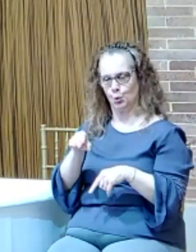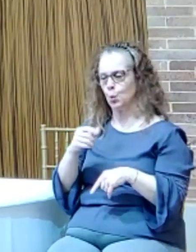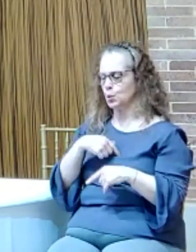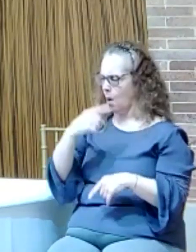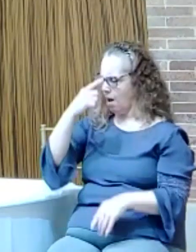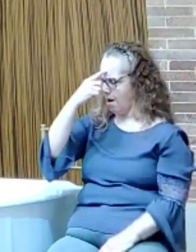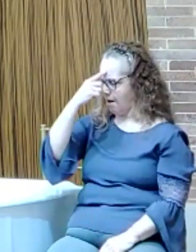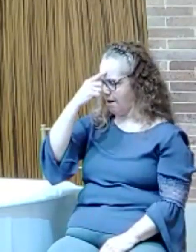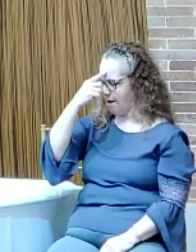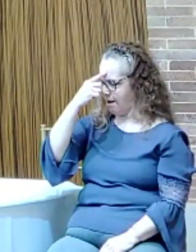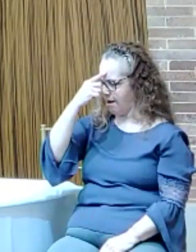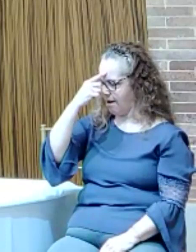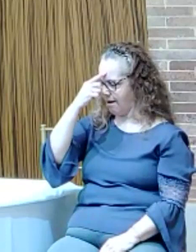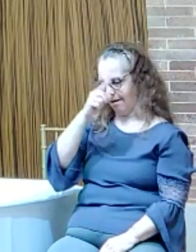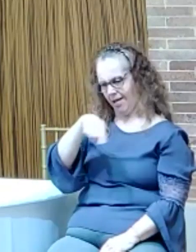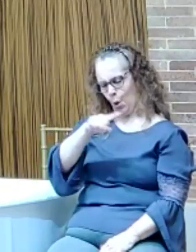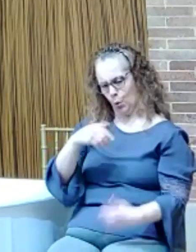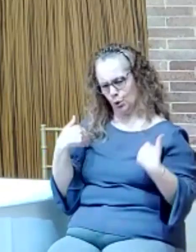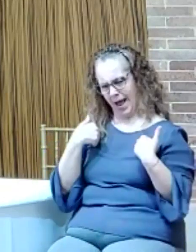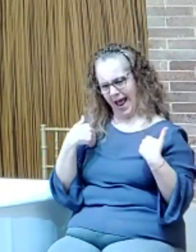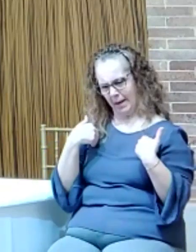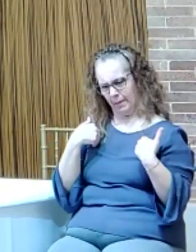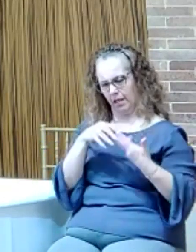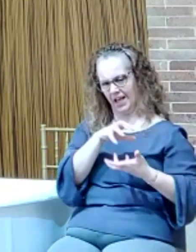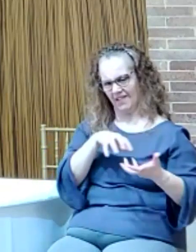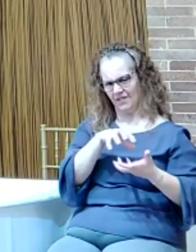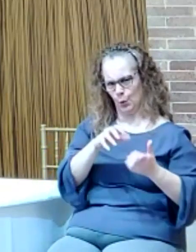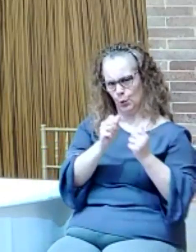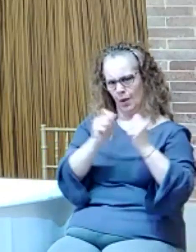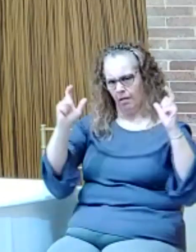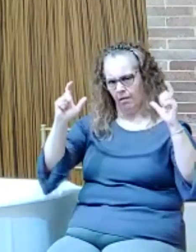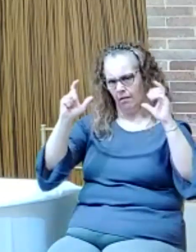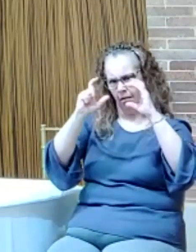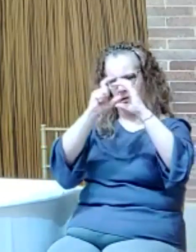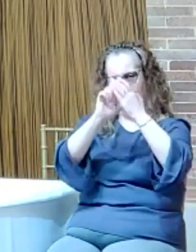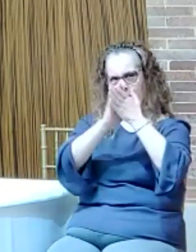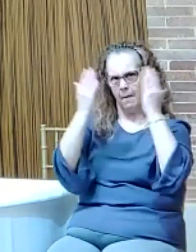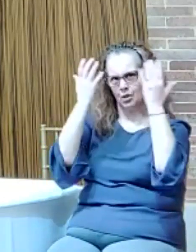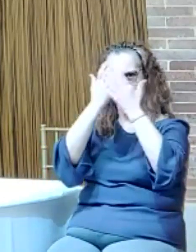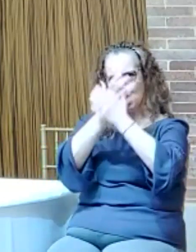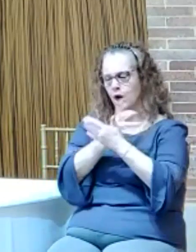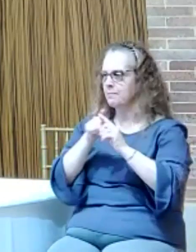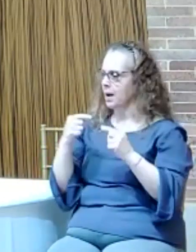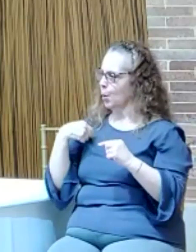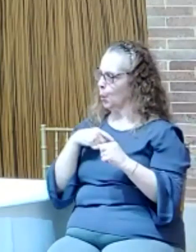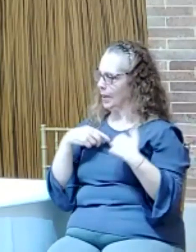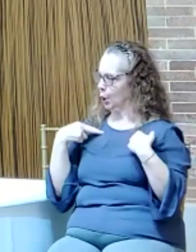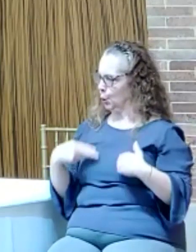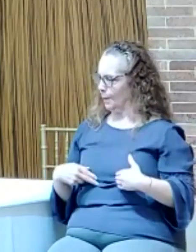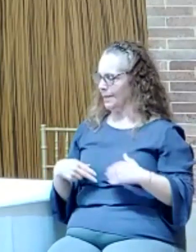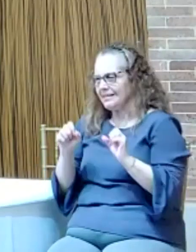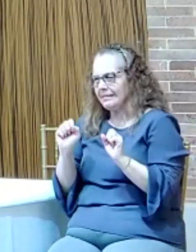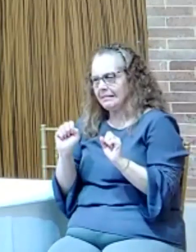think that uh you know those are animals who might be confused by this but we as humans um we also can